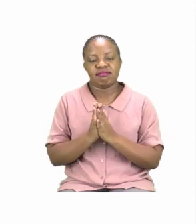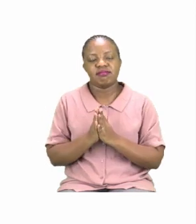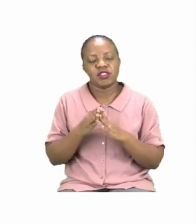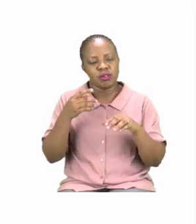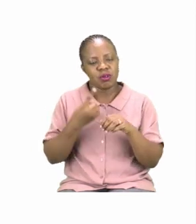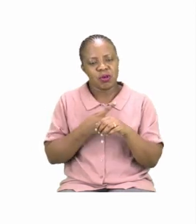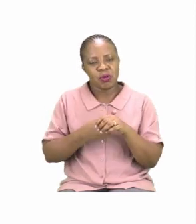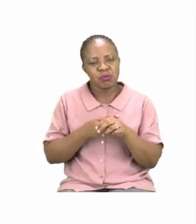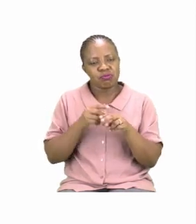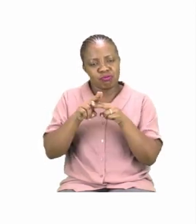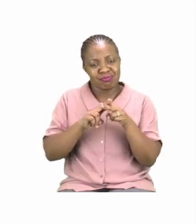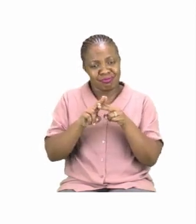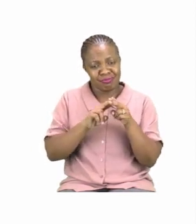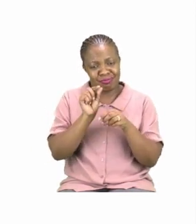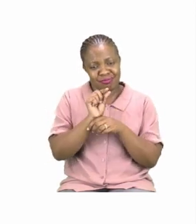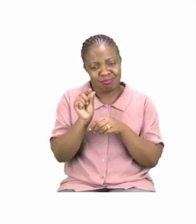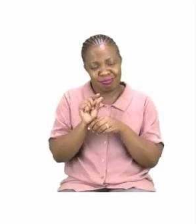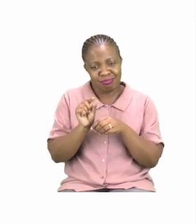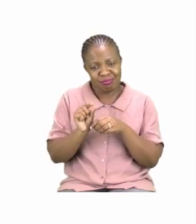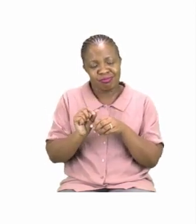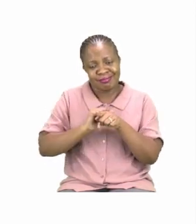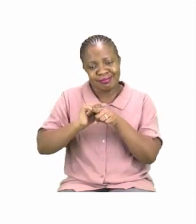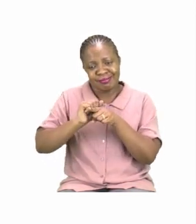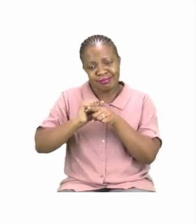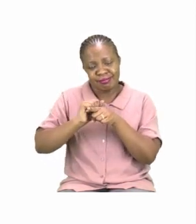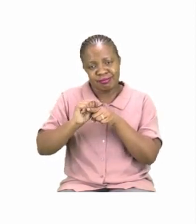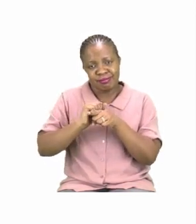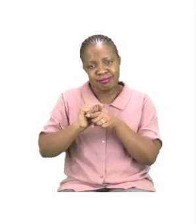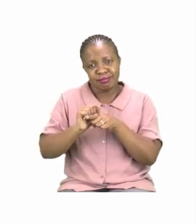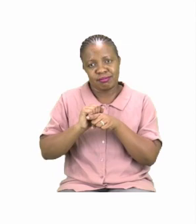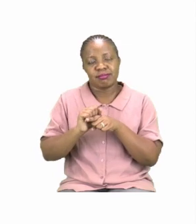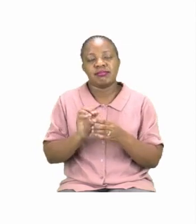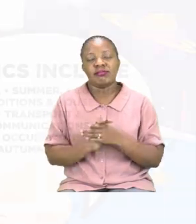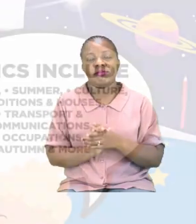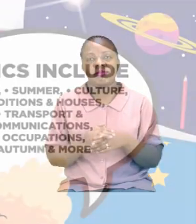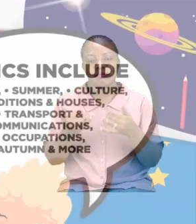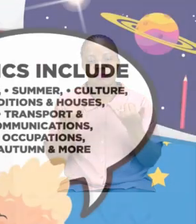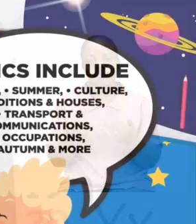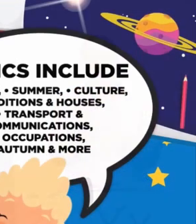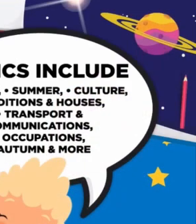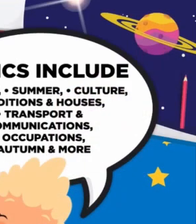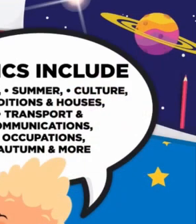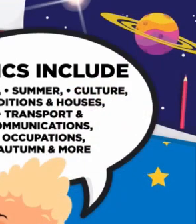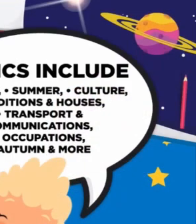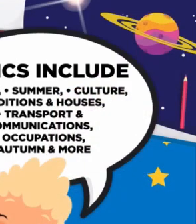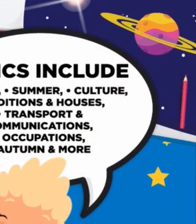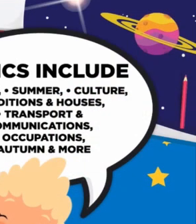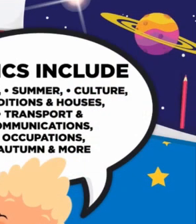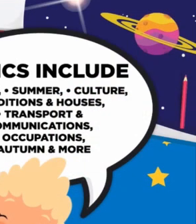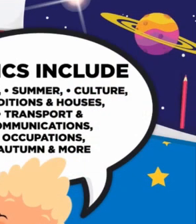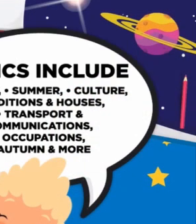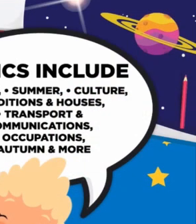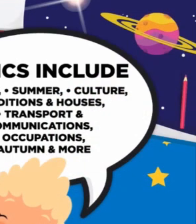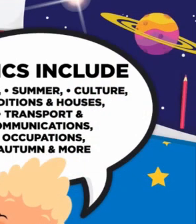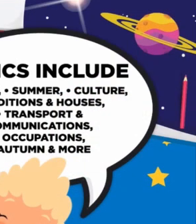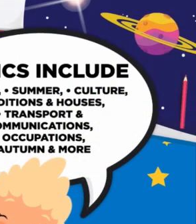can. And after a little bit of practice, we'll be right back after this advert break. Do you have children in the age